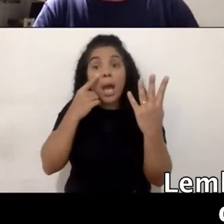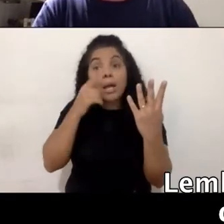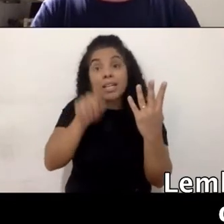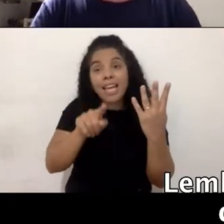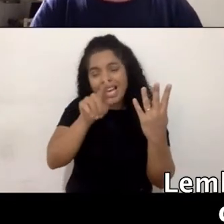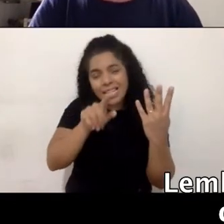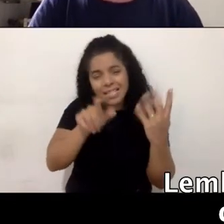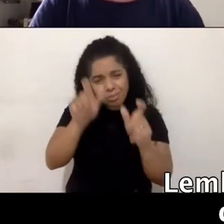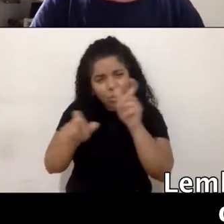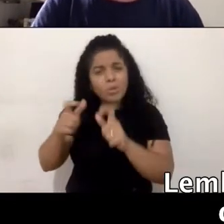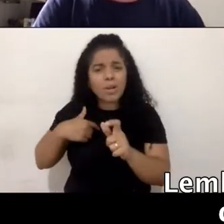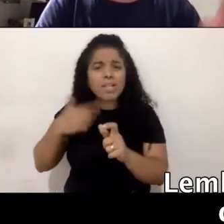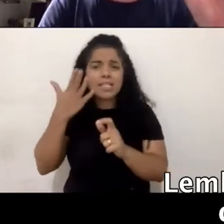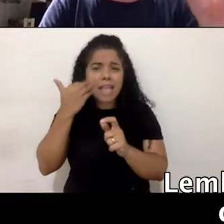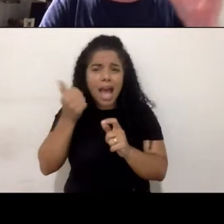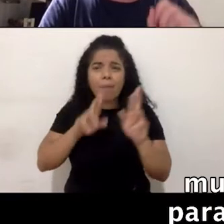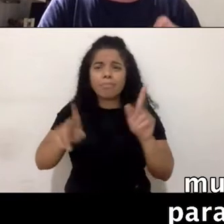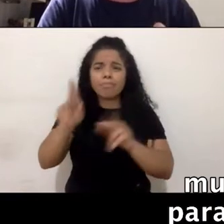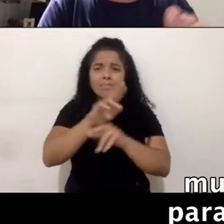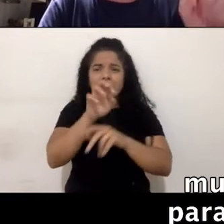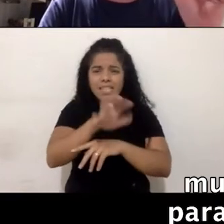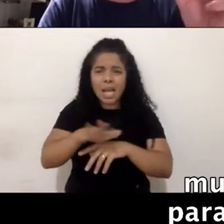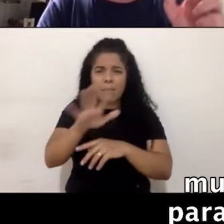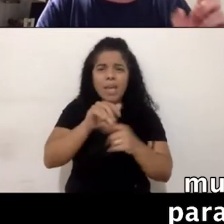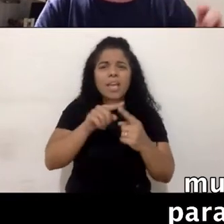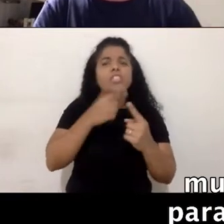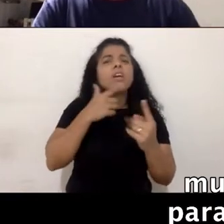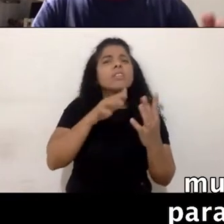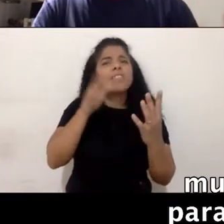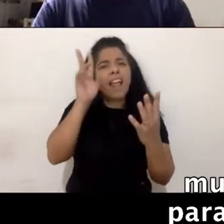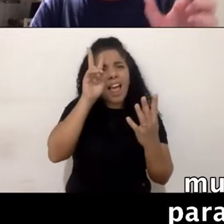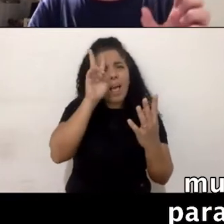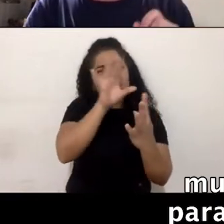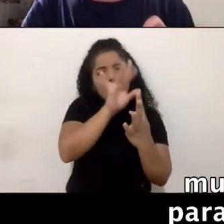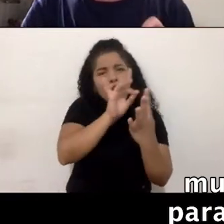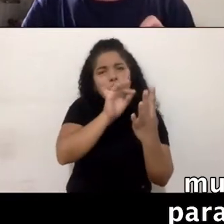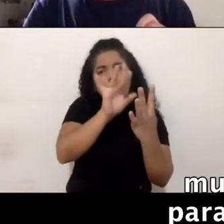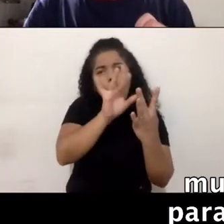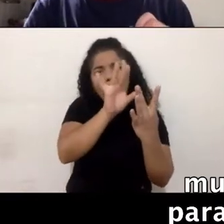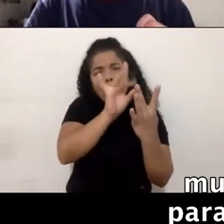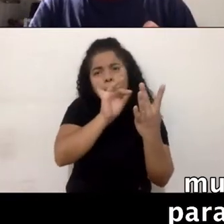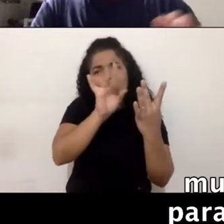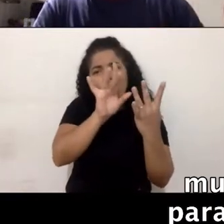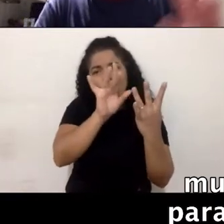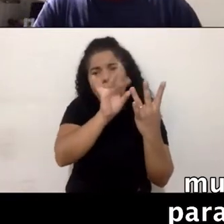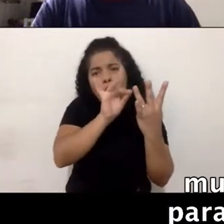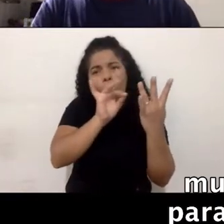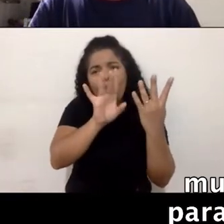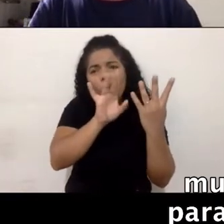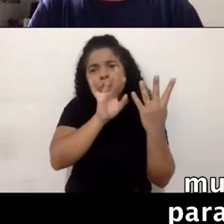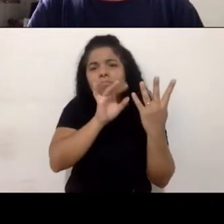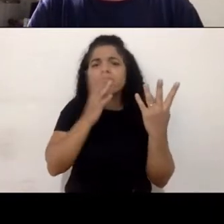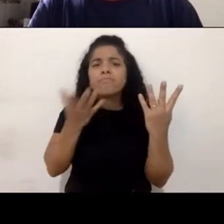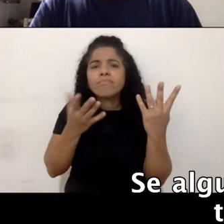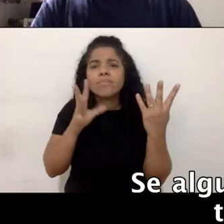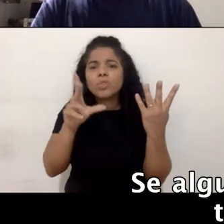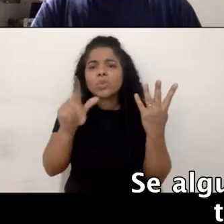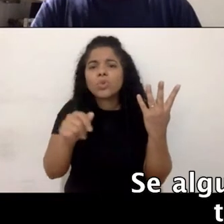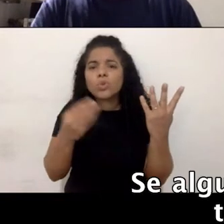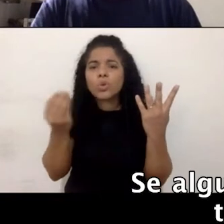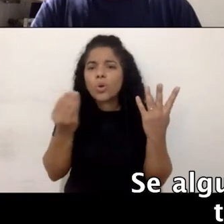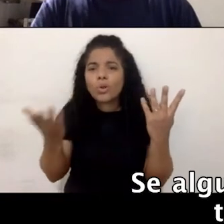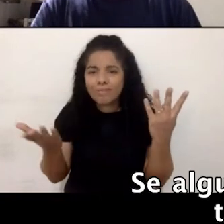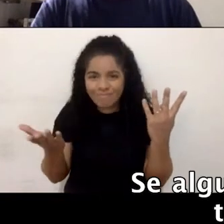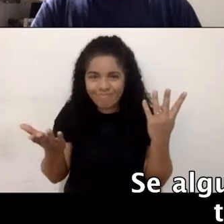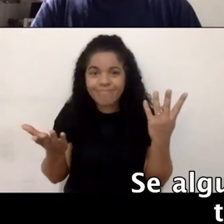the code from staging to prod, change all the strings that say staging to prod, otherwise something might break. And then if somebody